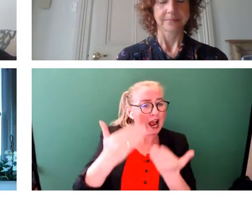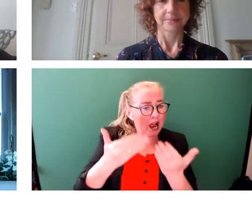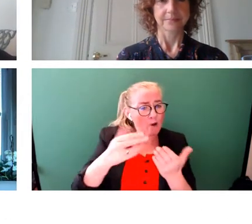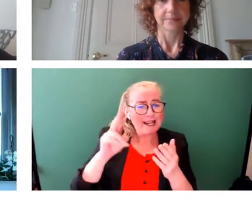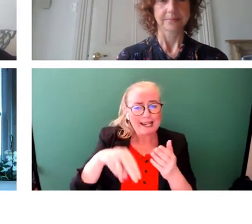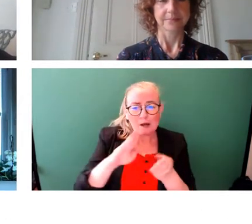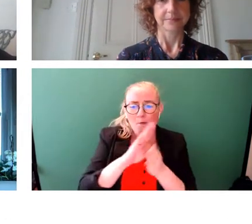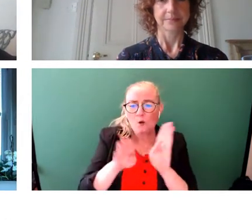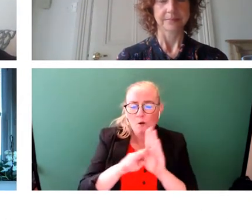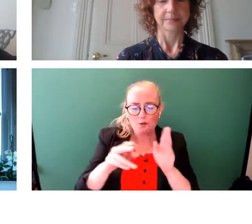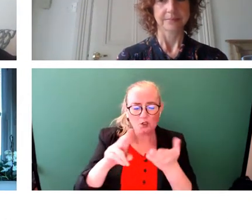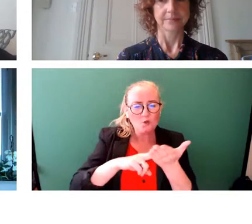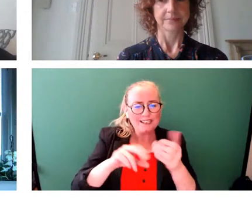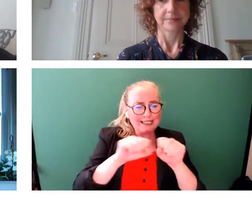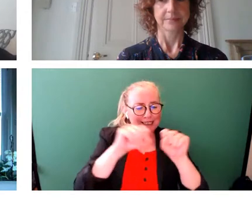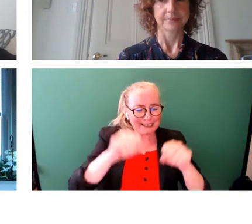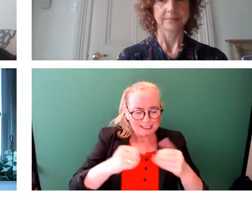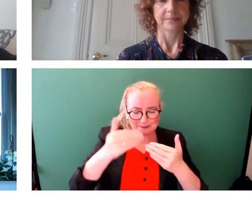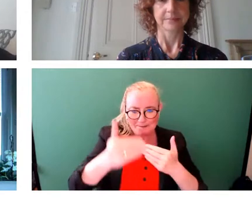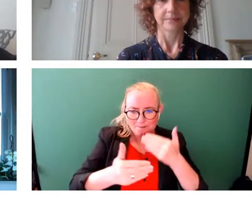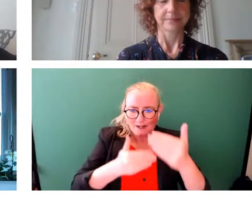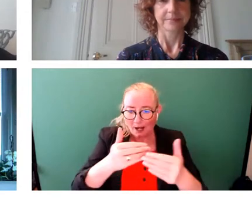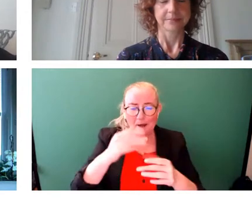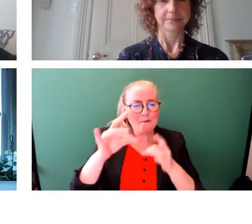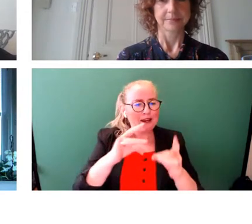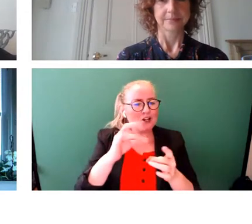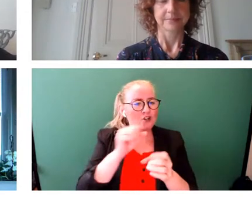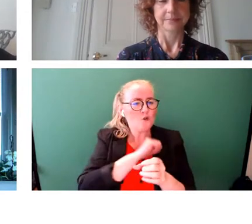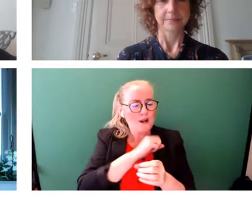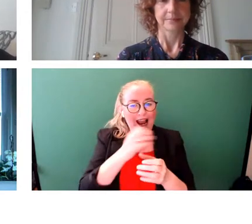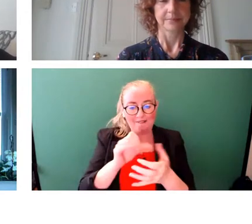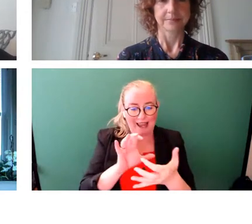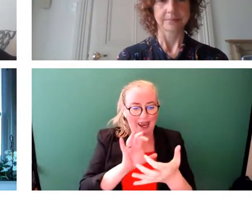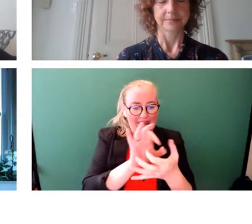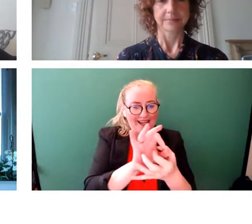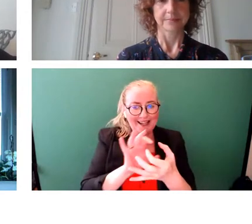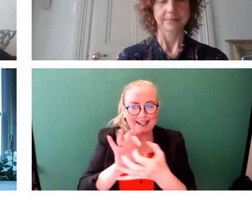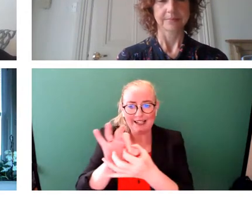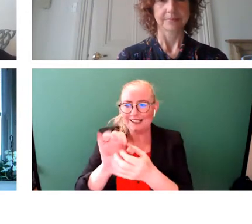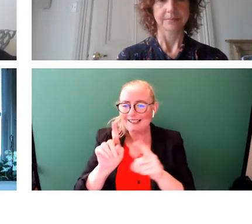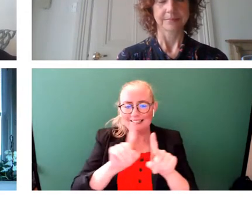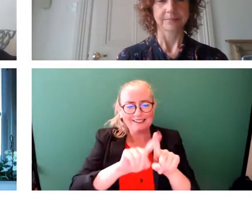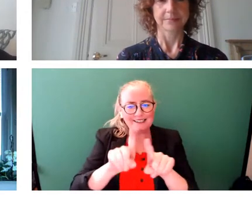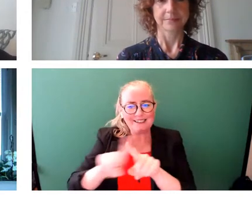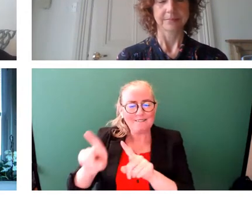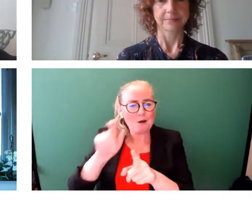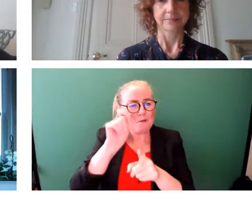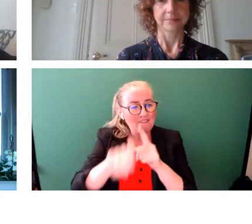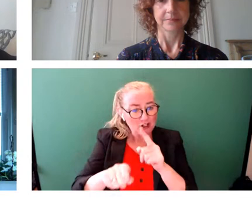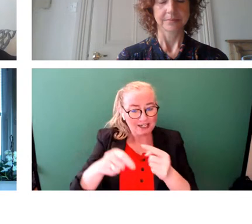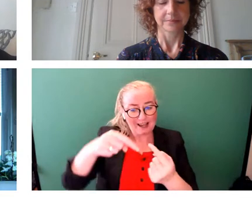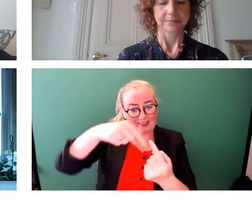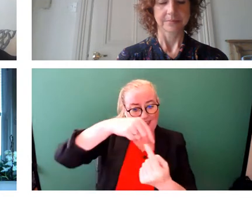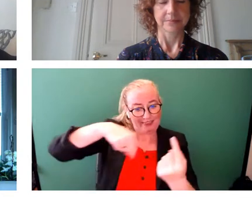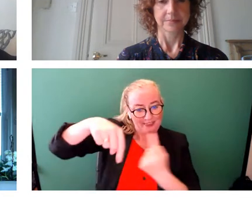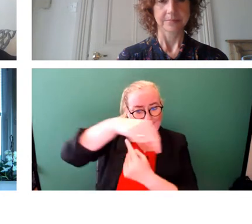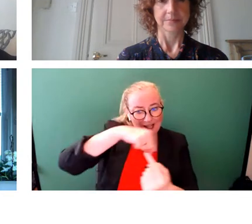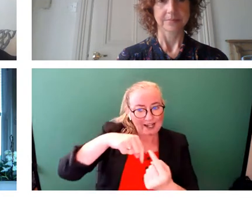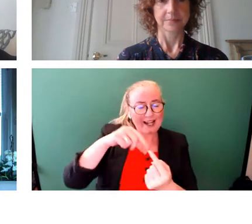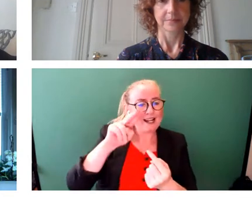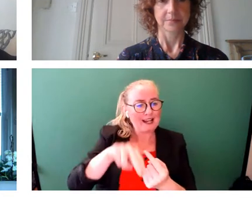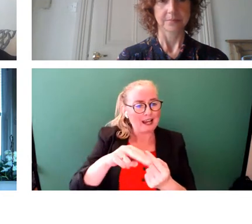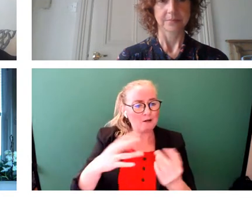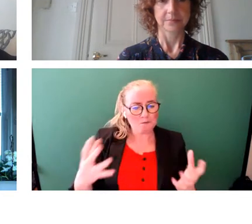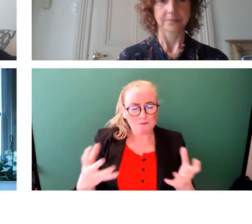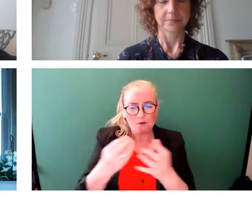systematic approach to having the decision support tools, the links into the specialists and so on, can really bring that kind of